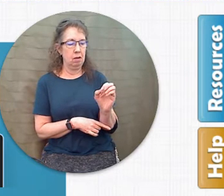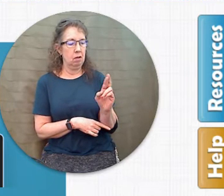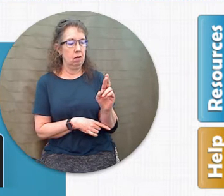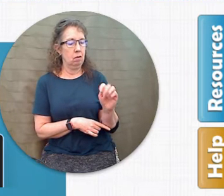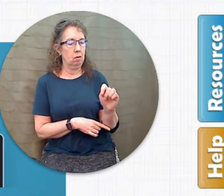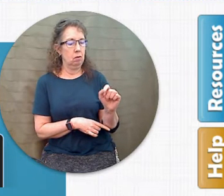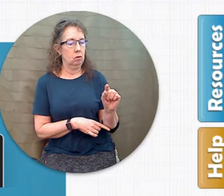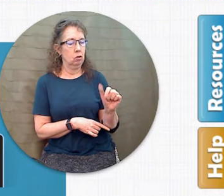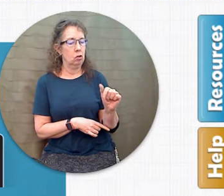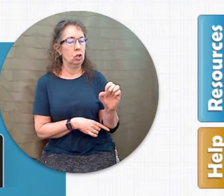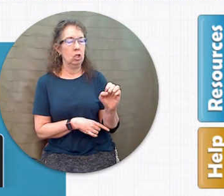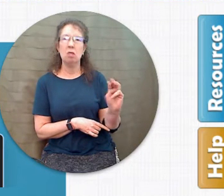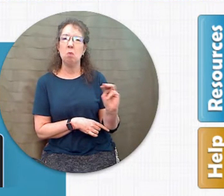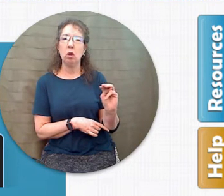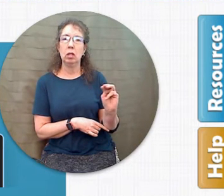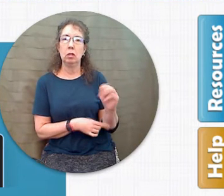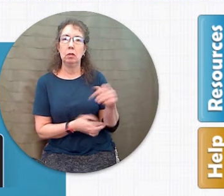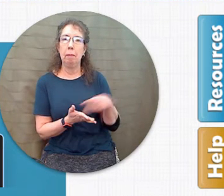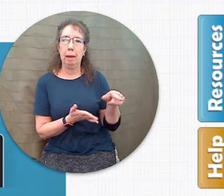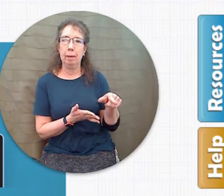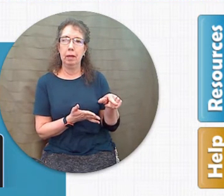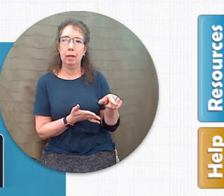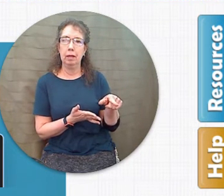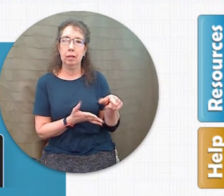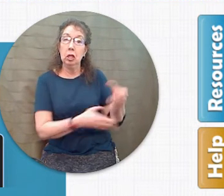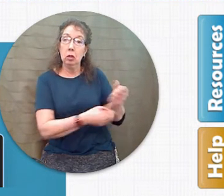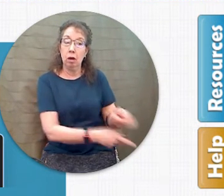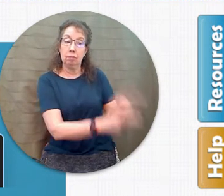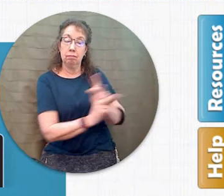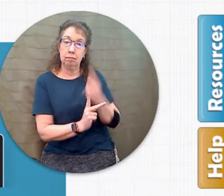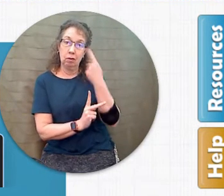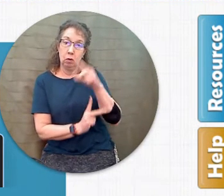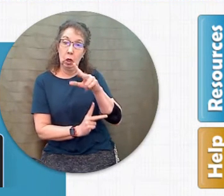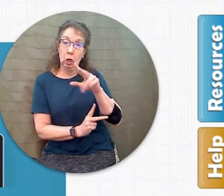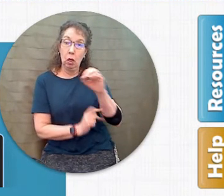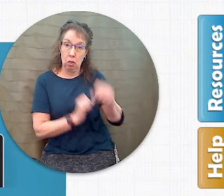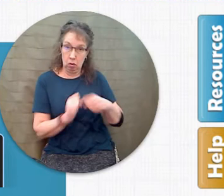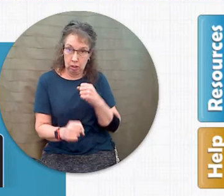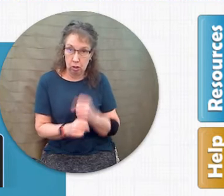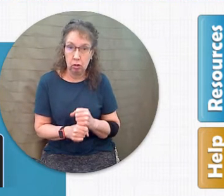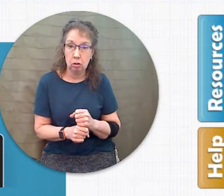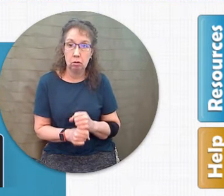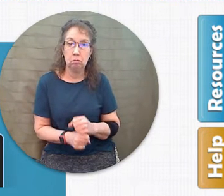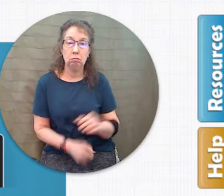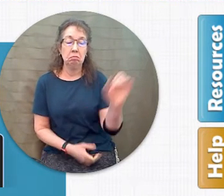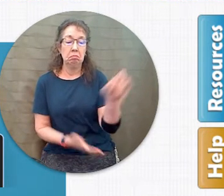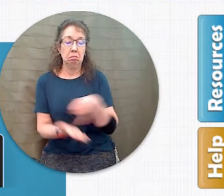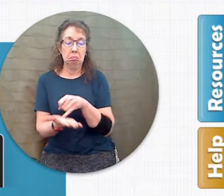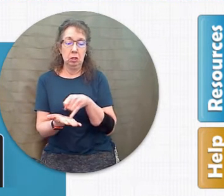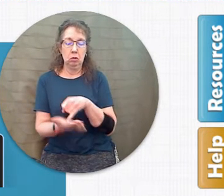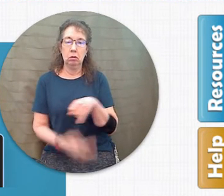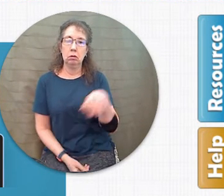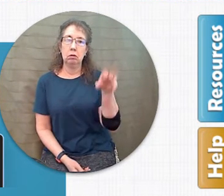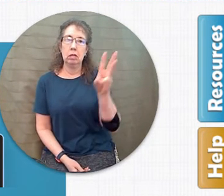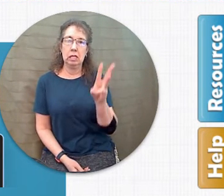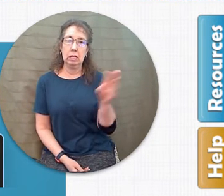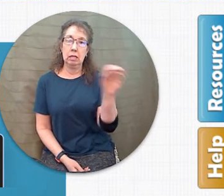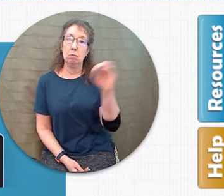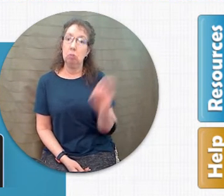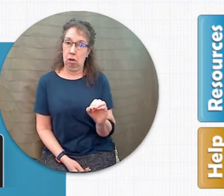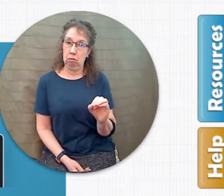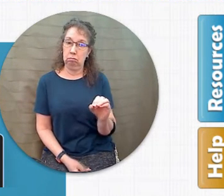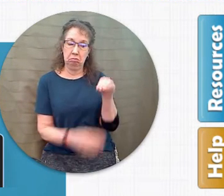took a $100,000 mortgage out for 30 years at an interest rate of 6%. And the bank said, no problem,